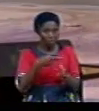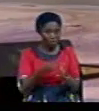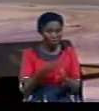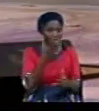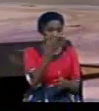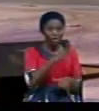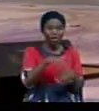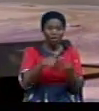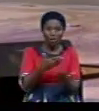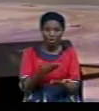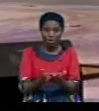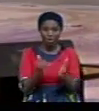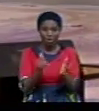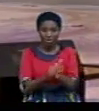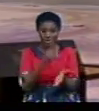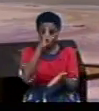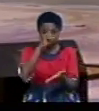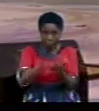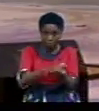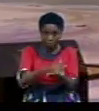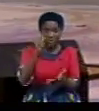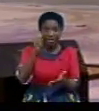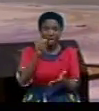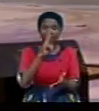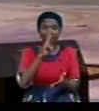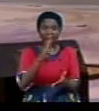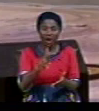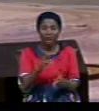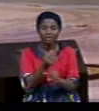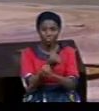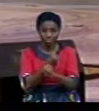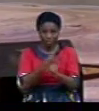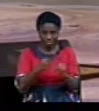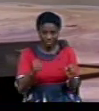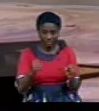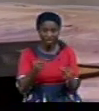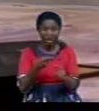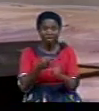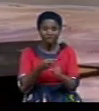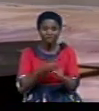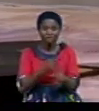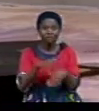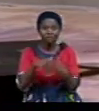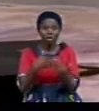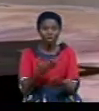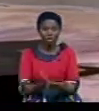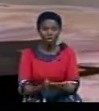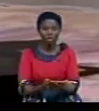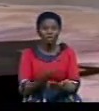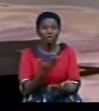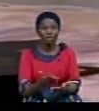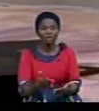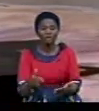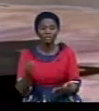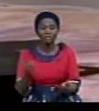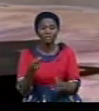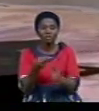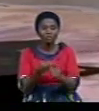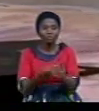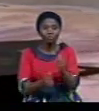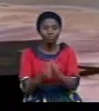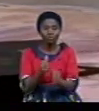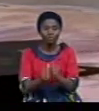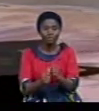all that believe are Justified from all things from